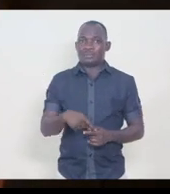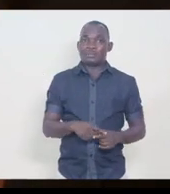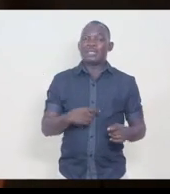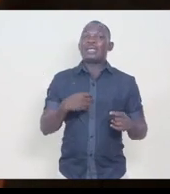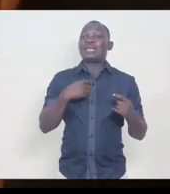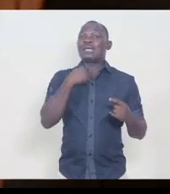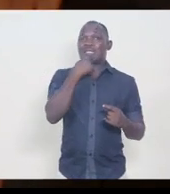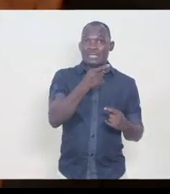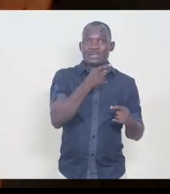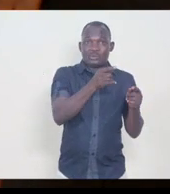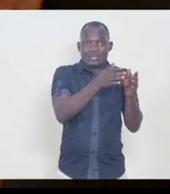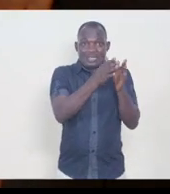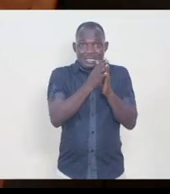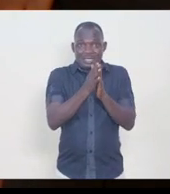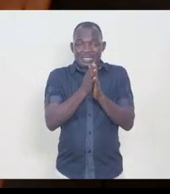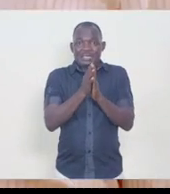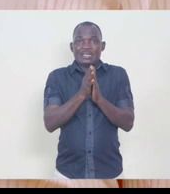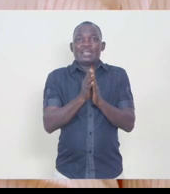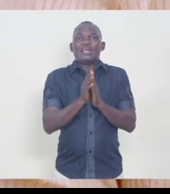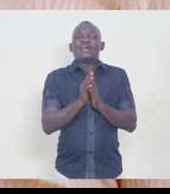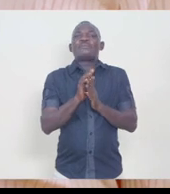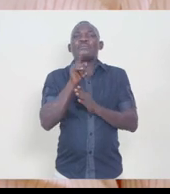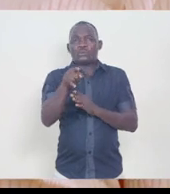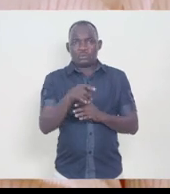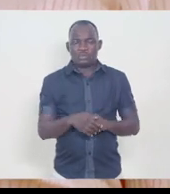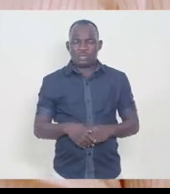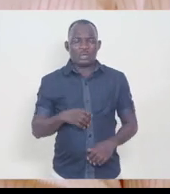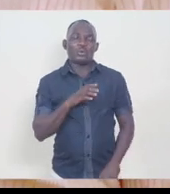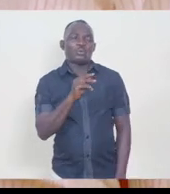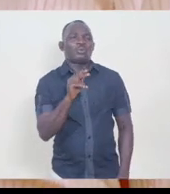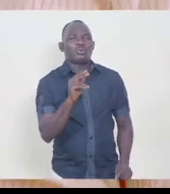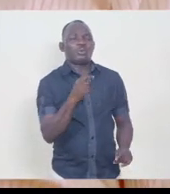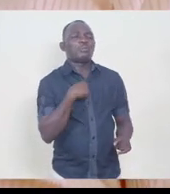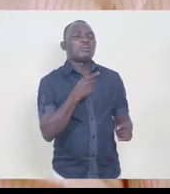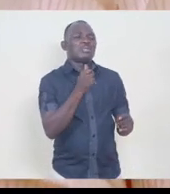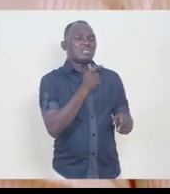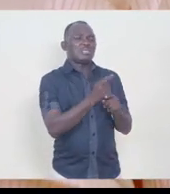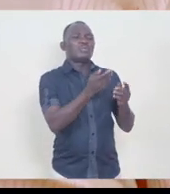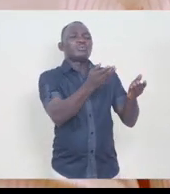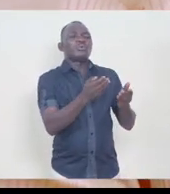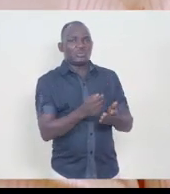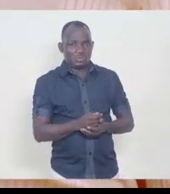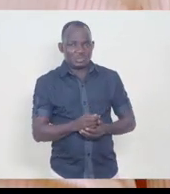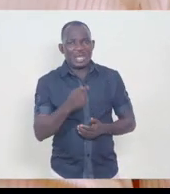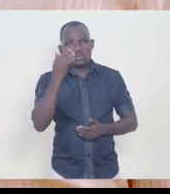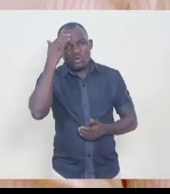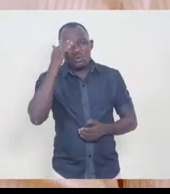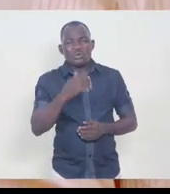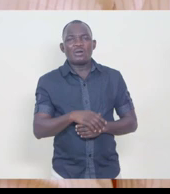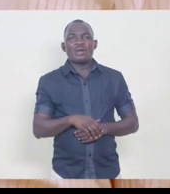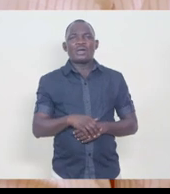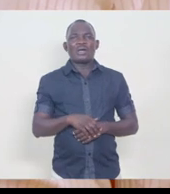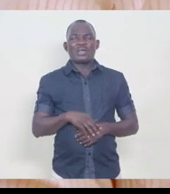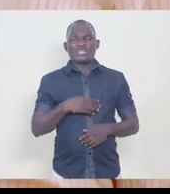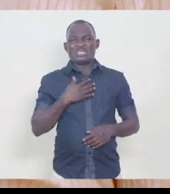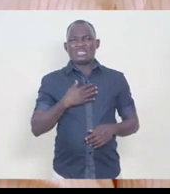tell her that you asked to pass it on to her. No, I just meant... Yes?